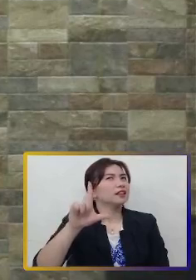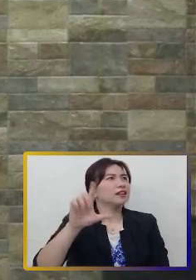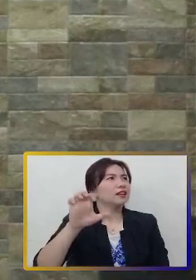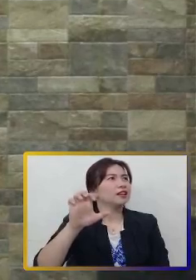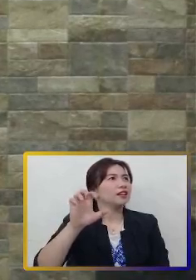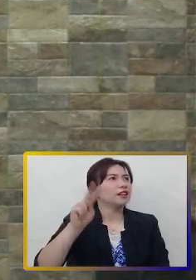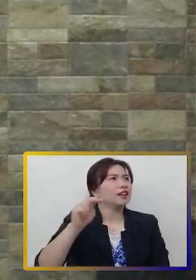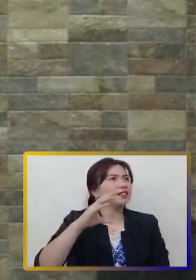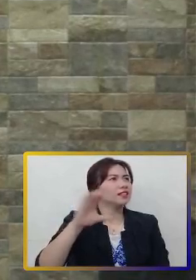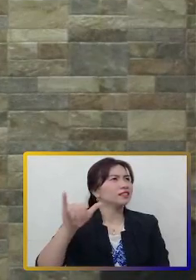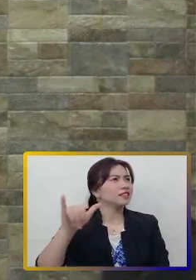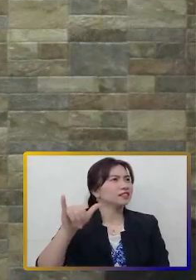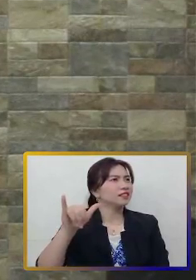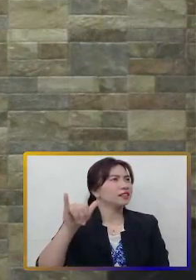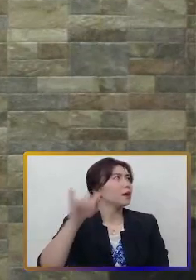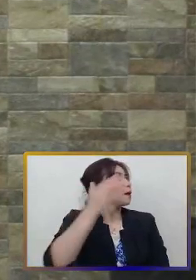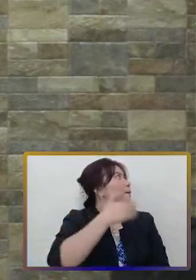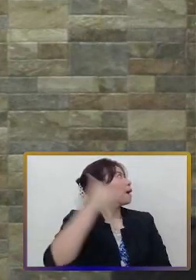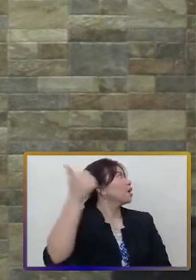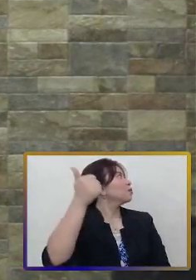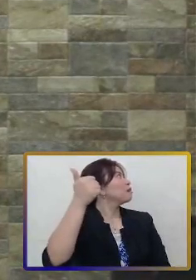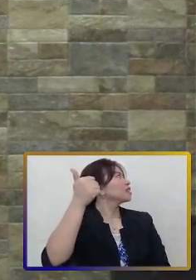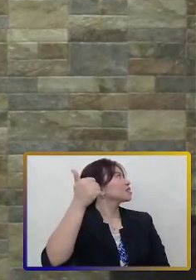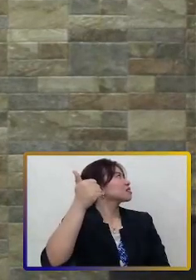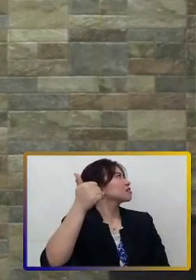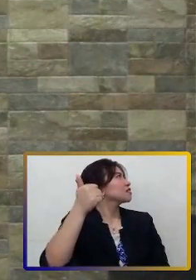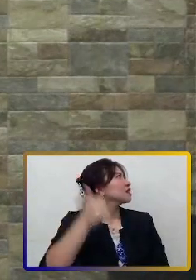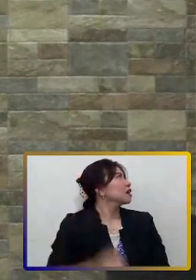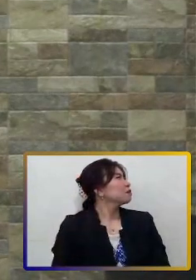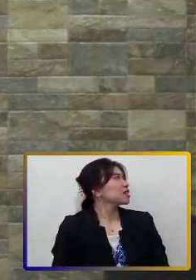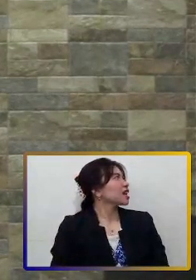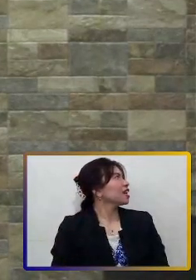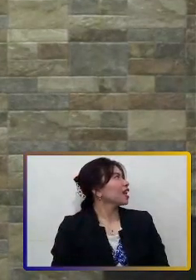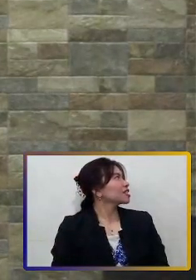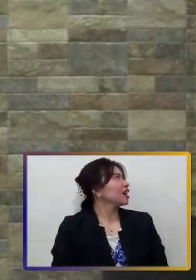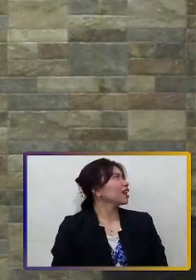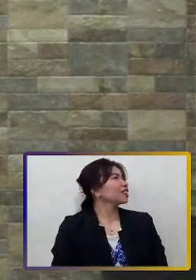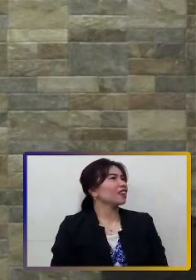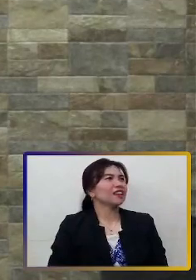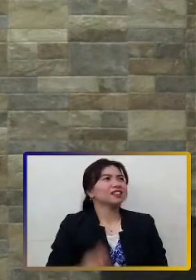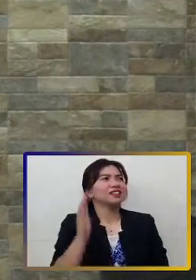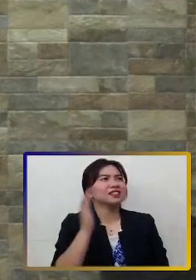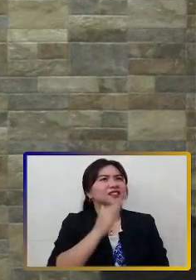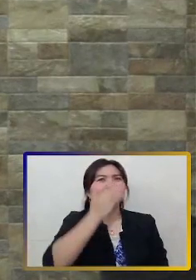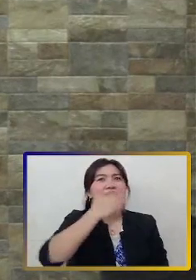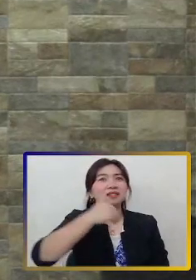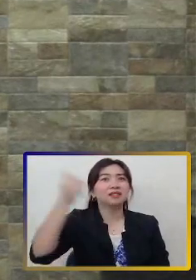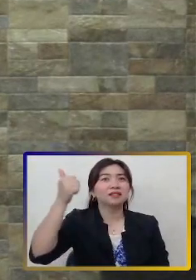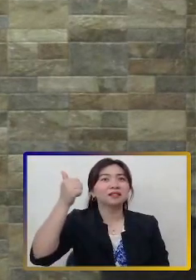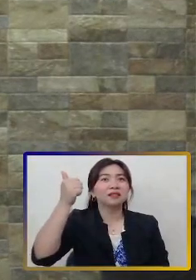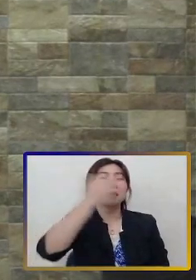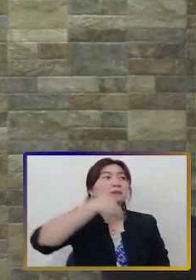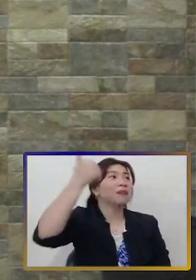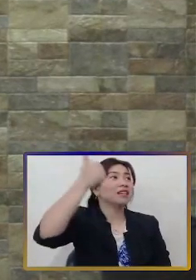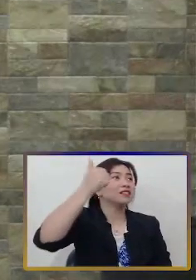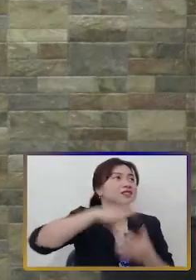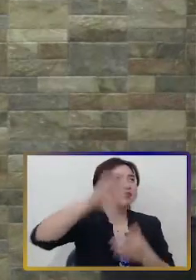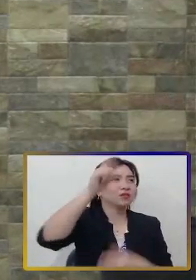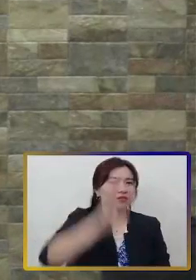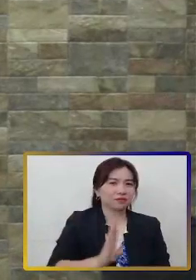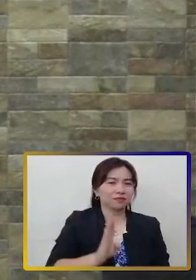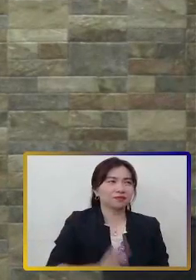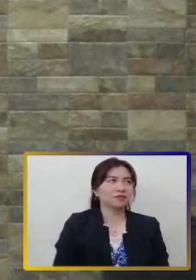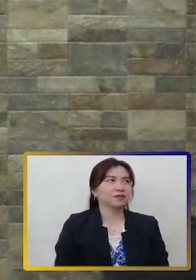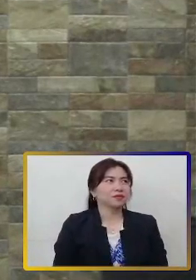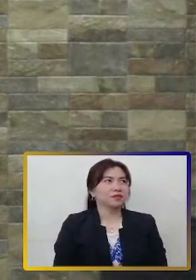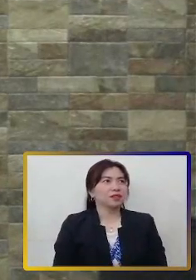world we cannot expect ourselves to live excellently without knowing his ex